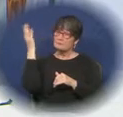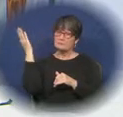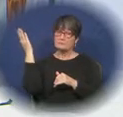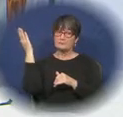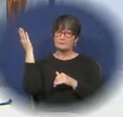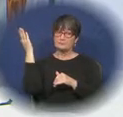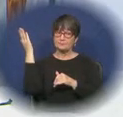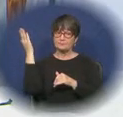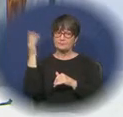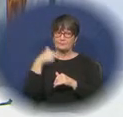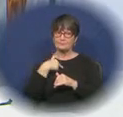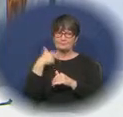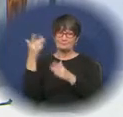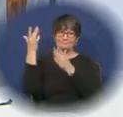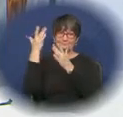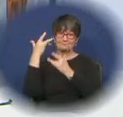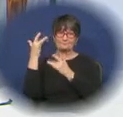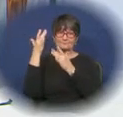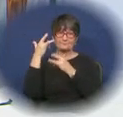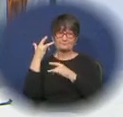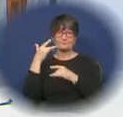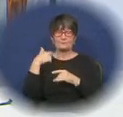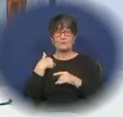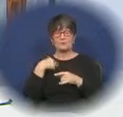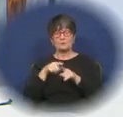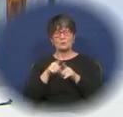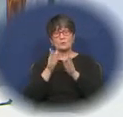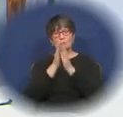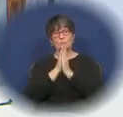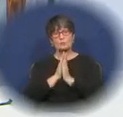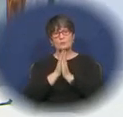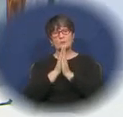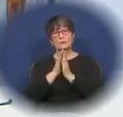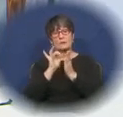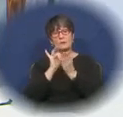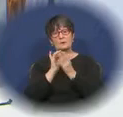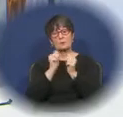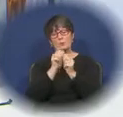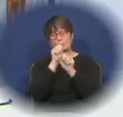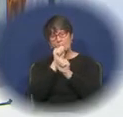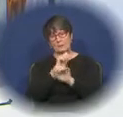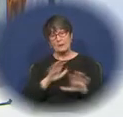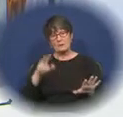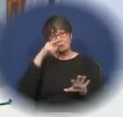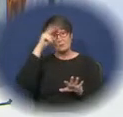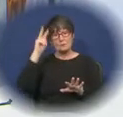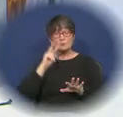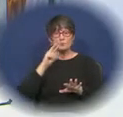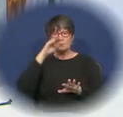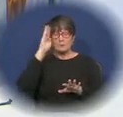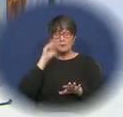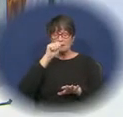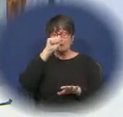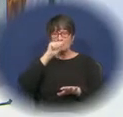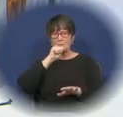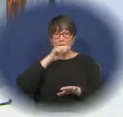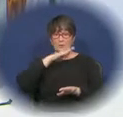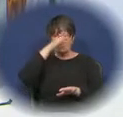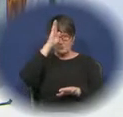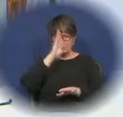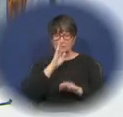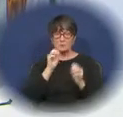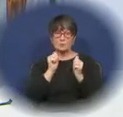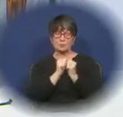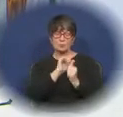face. Have mercy on us all, we pray, that with the Blessed Virgin Mary, Mother of God,